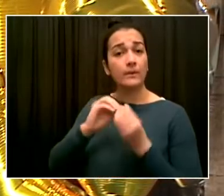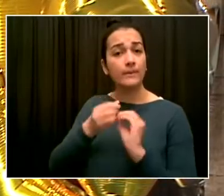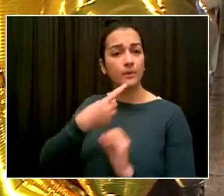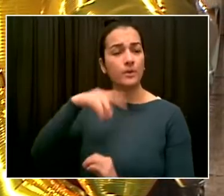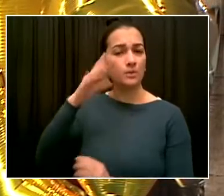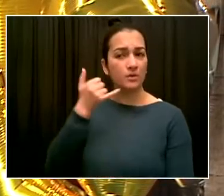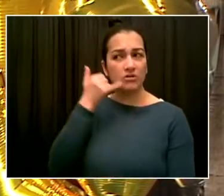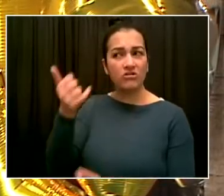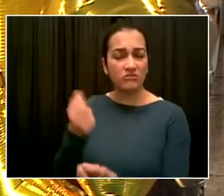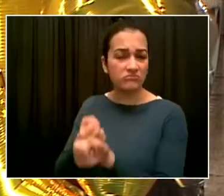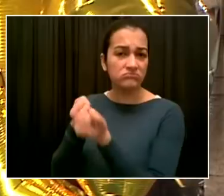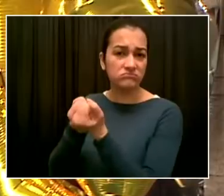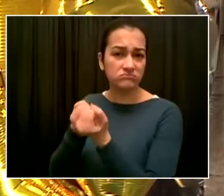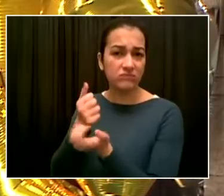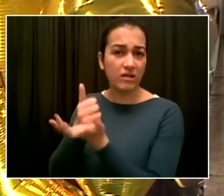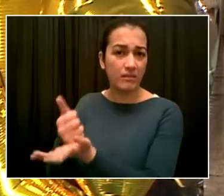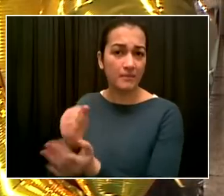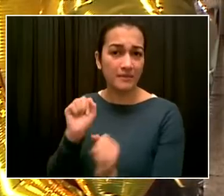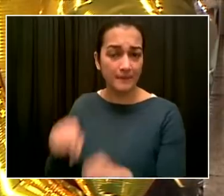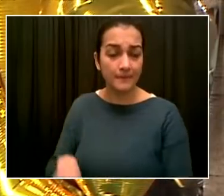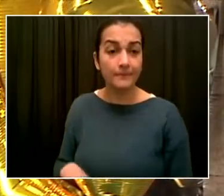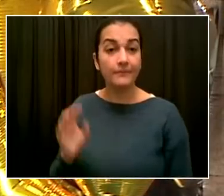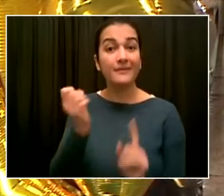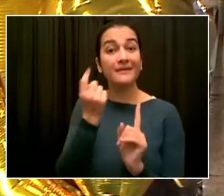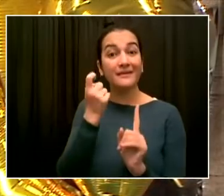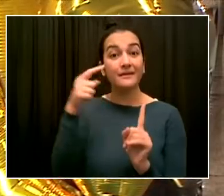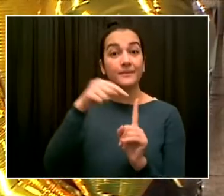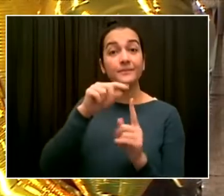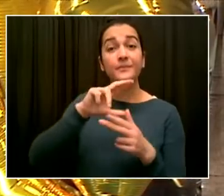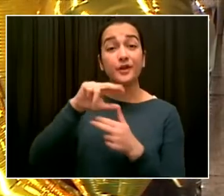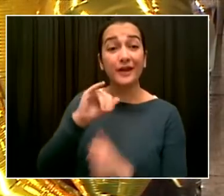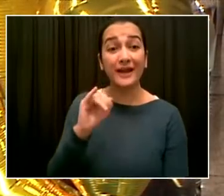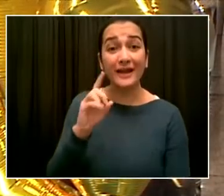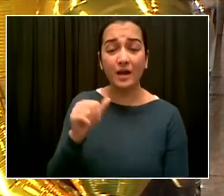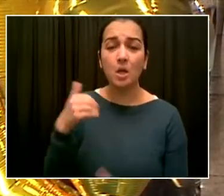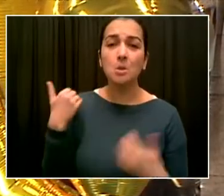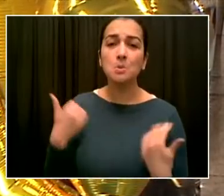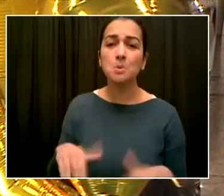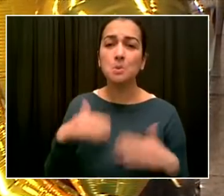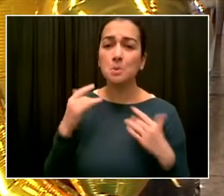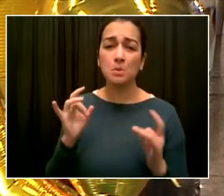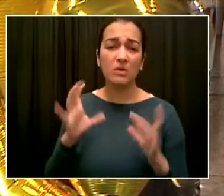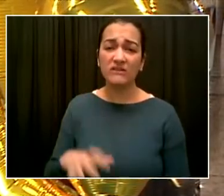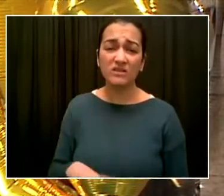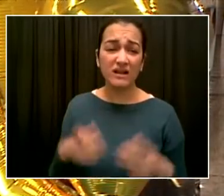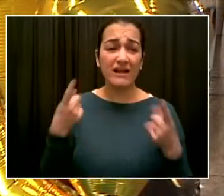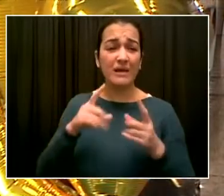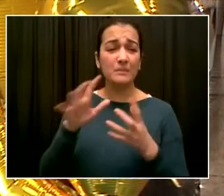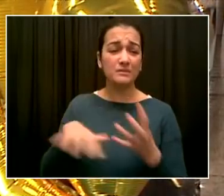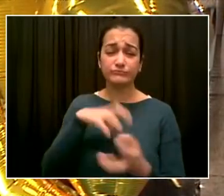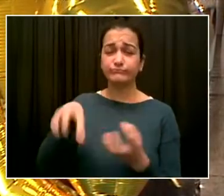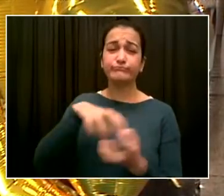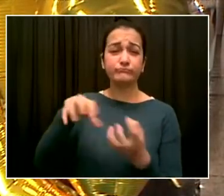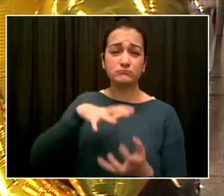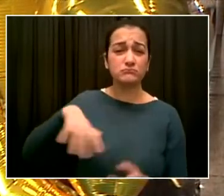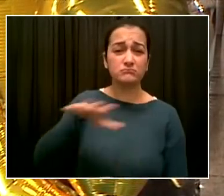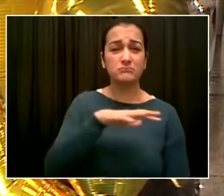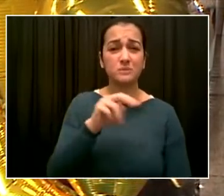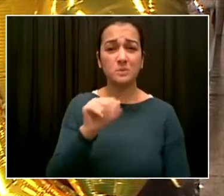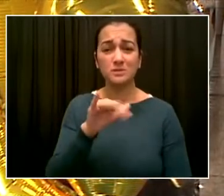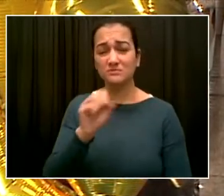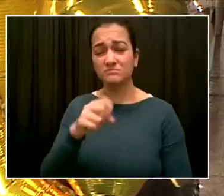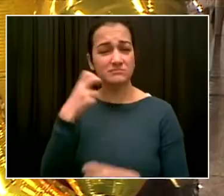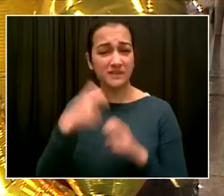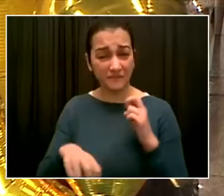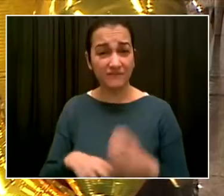and the loss of life was stunning and painful. But what we saw overwhelmingly was